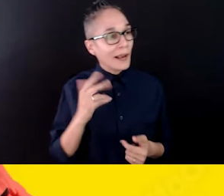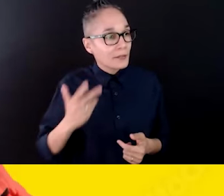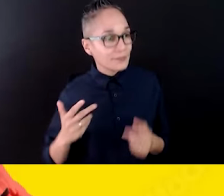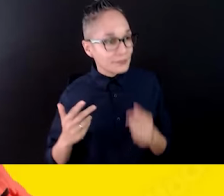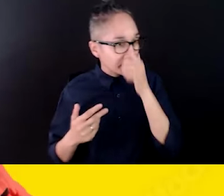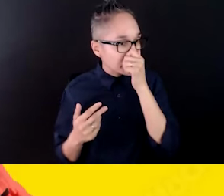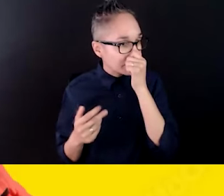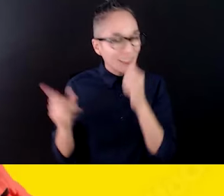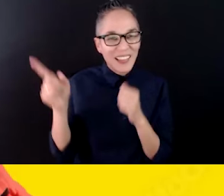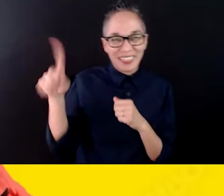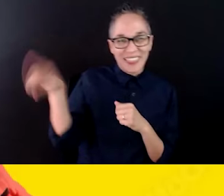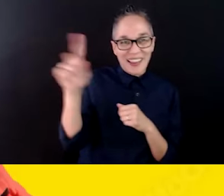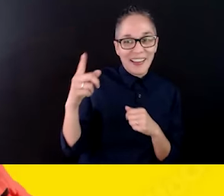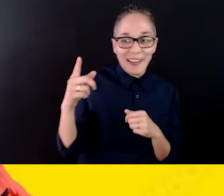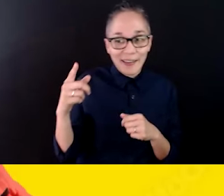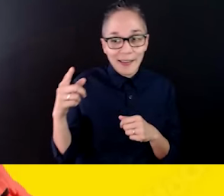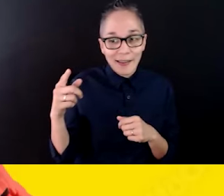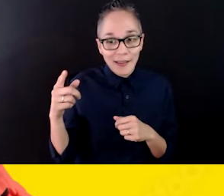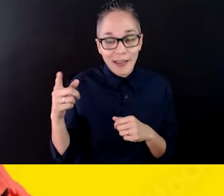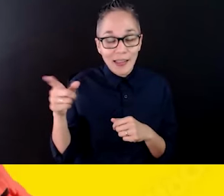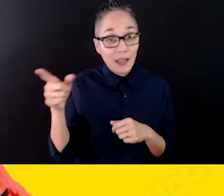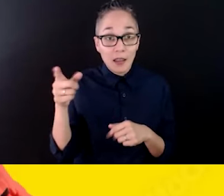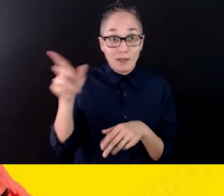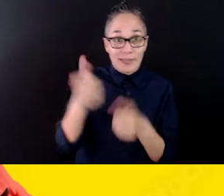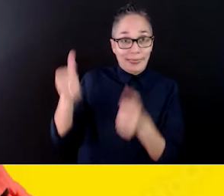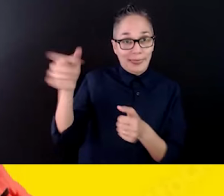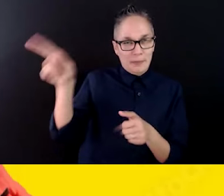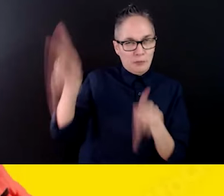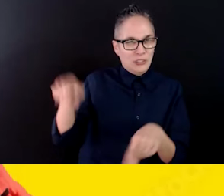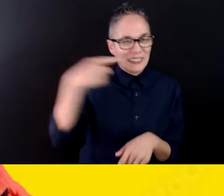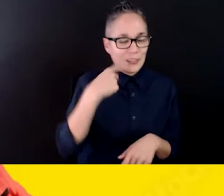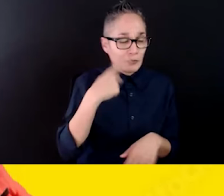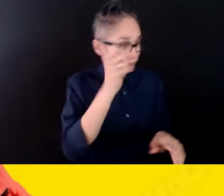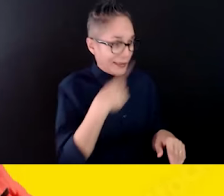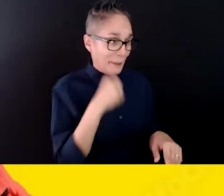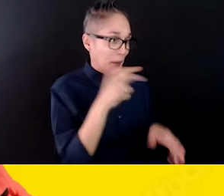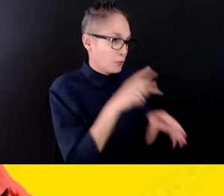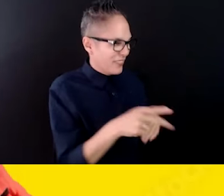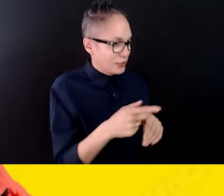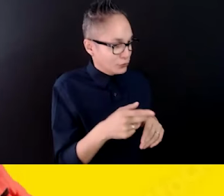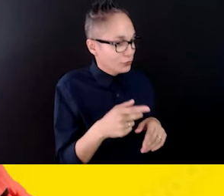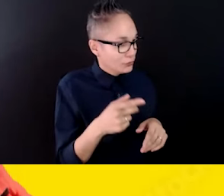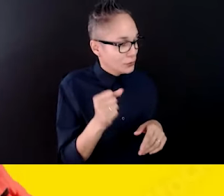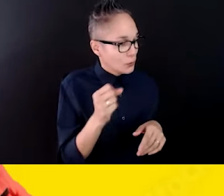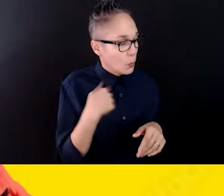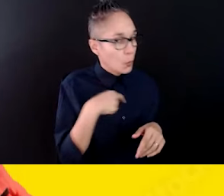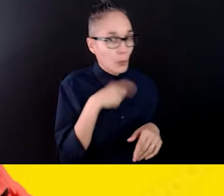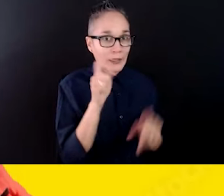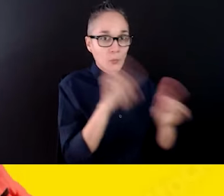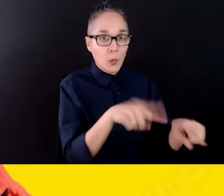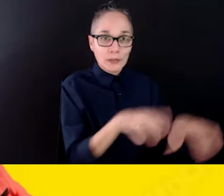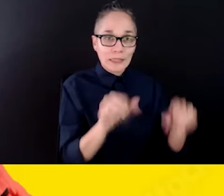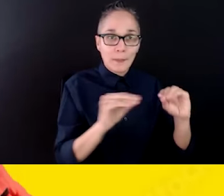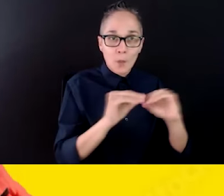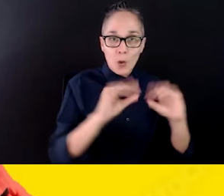That's great. She admits that she's not a professional in every trade there is. And so we should run the class. Wow. Well, Sam. I